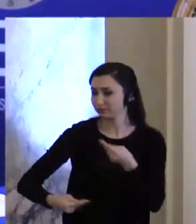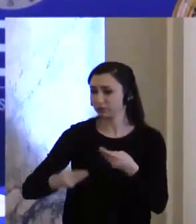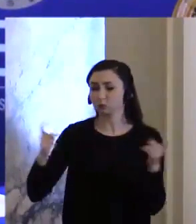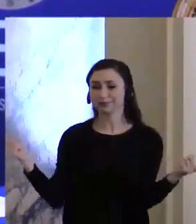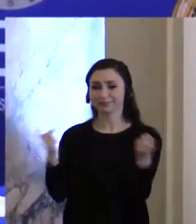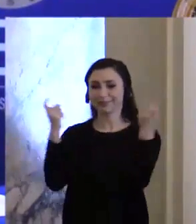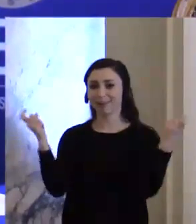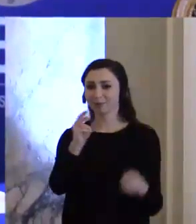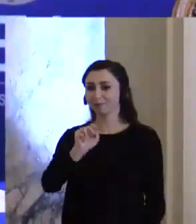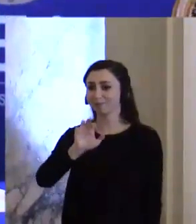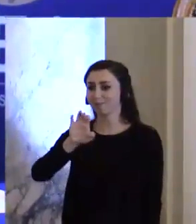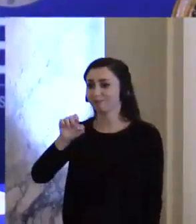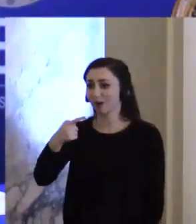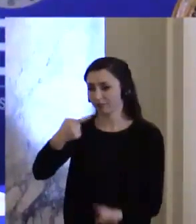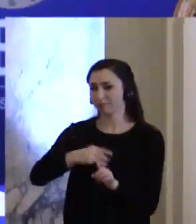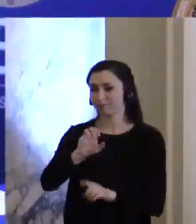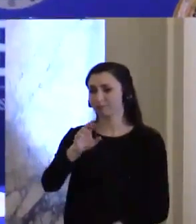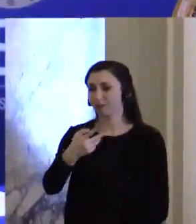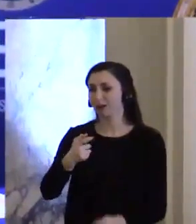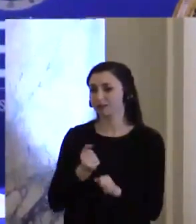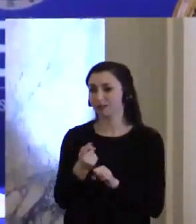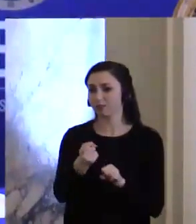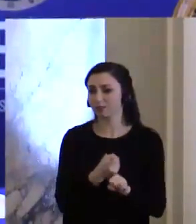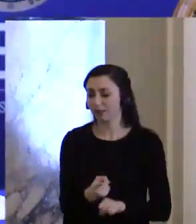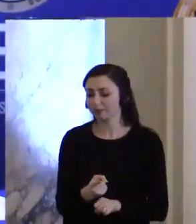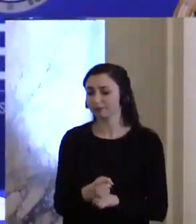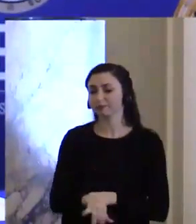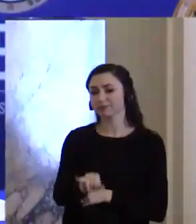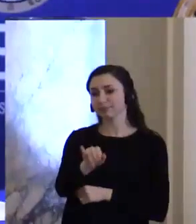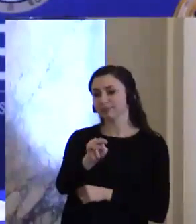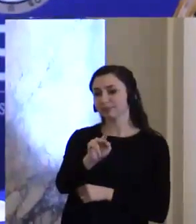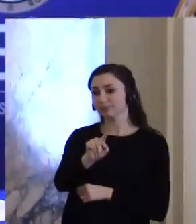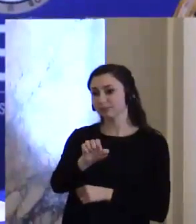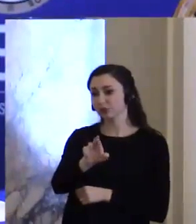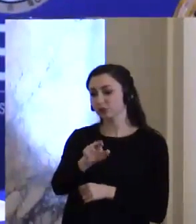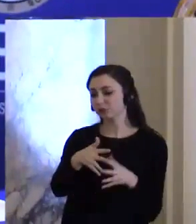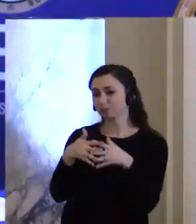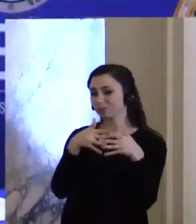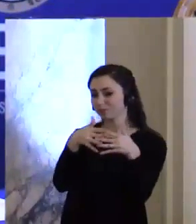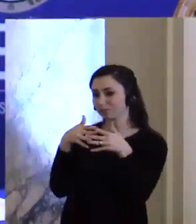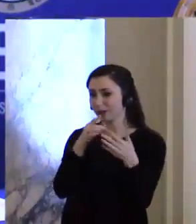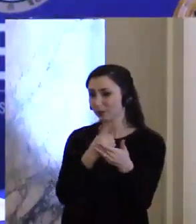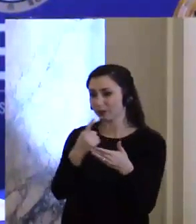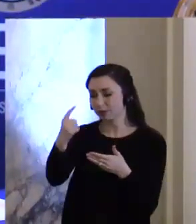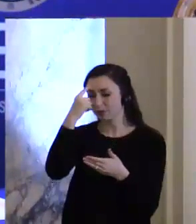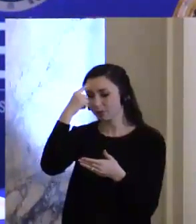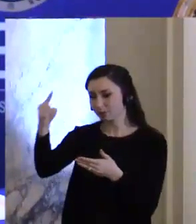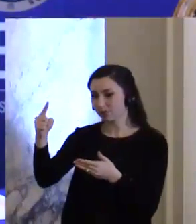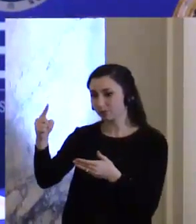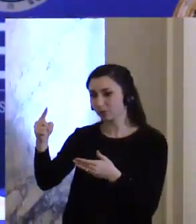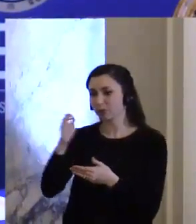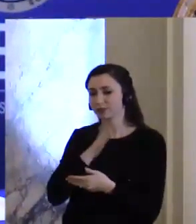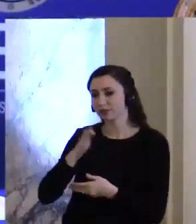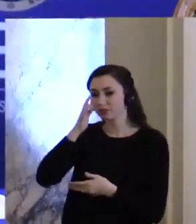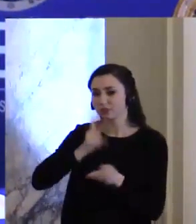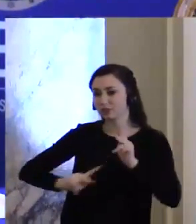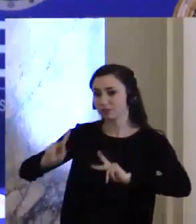year, and the Inter-American Week for Indigenous Peoples to be celebrated in August every